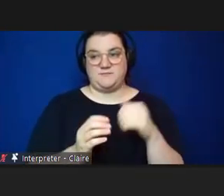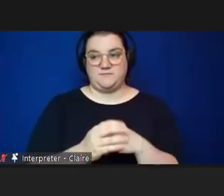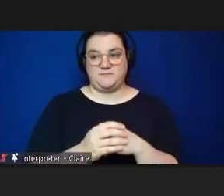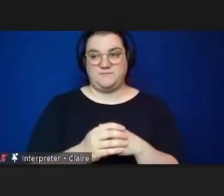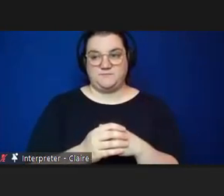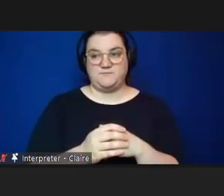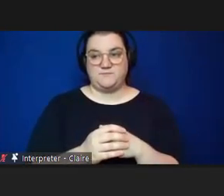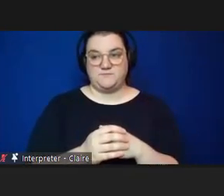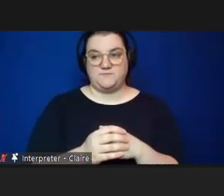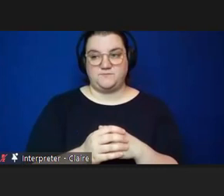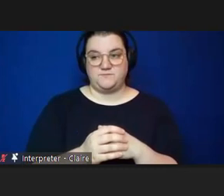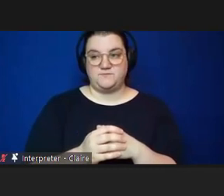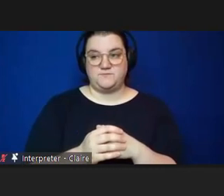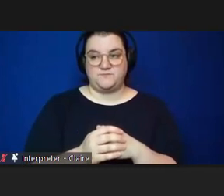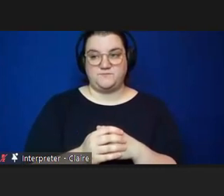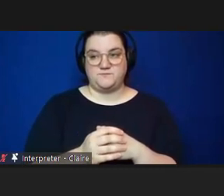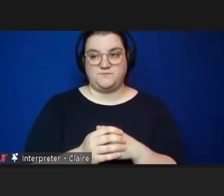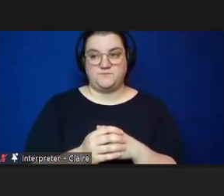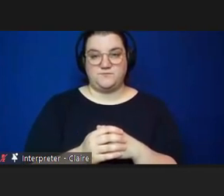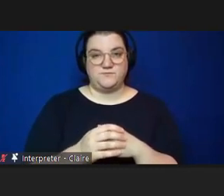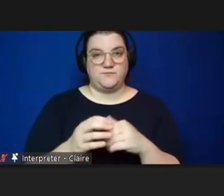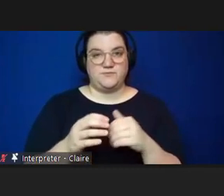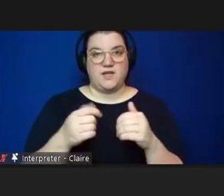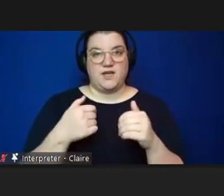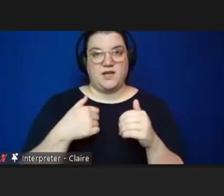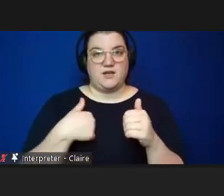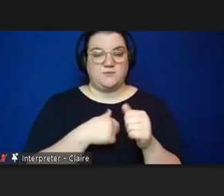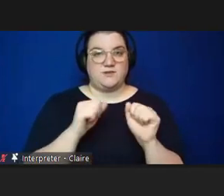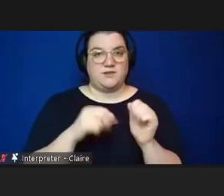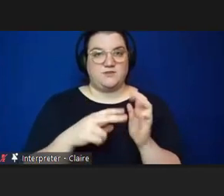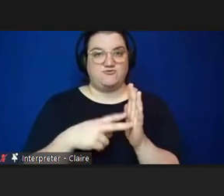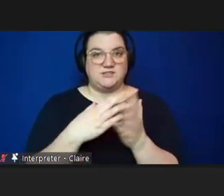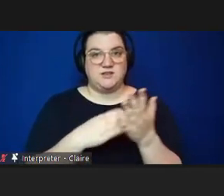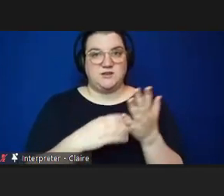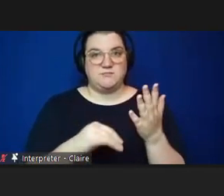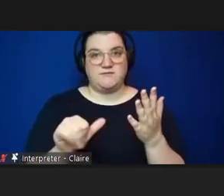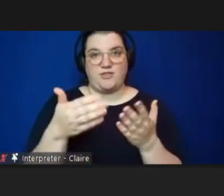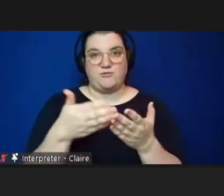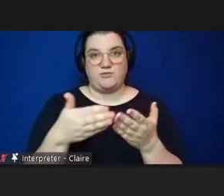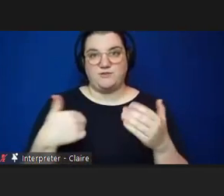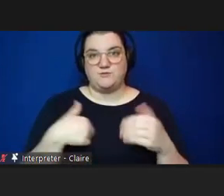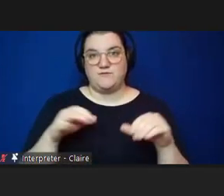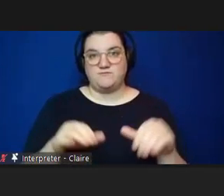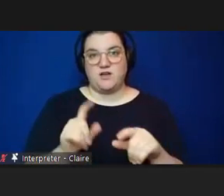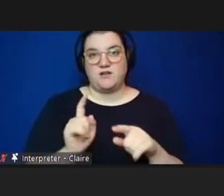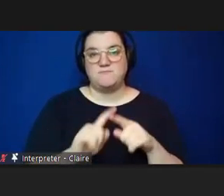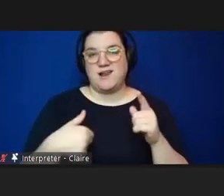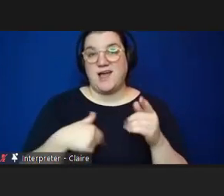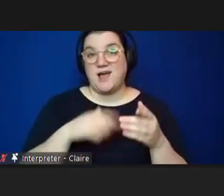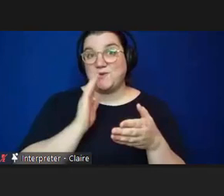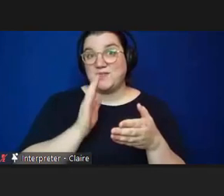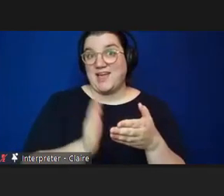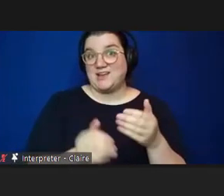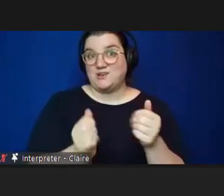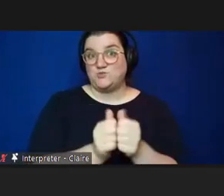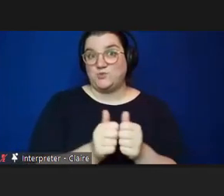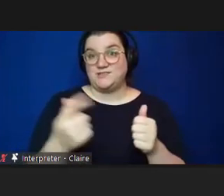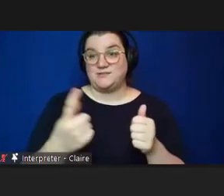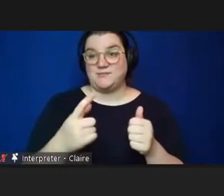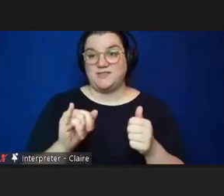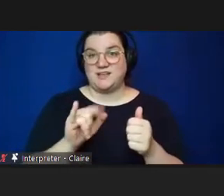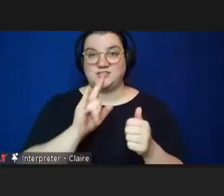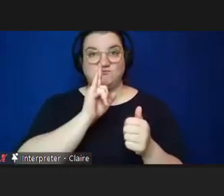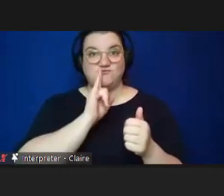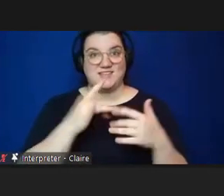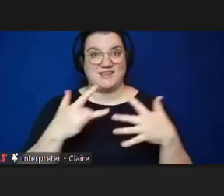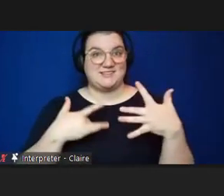can read some of the other things that we've done, but I will end with something that is really